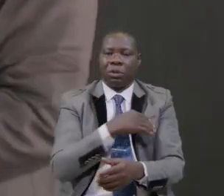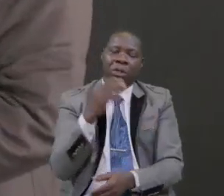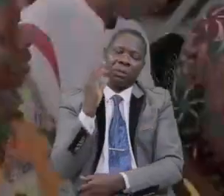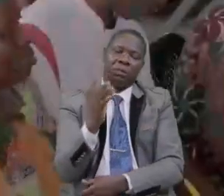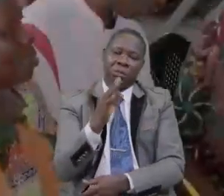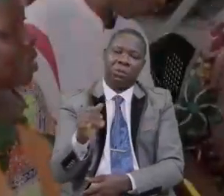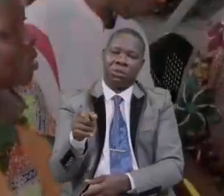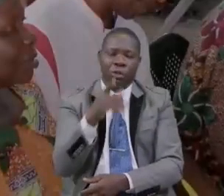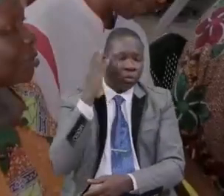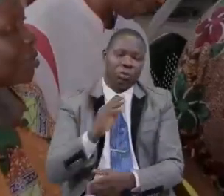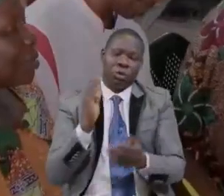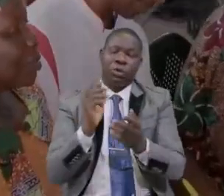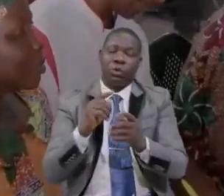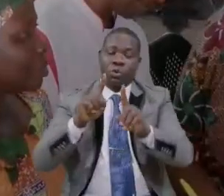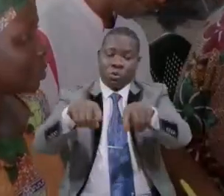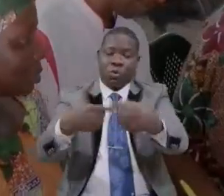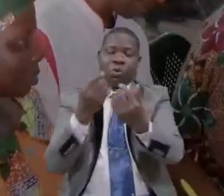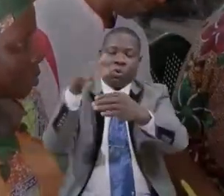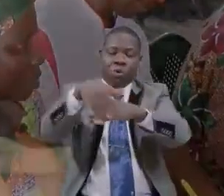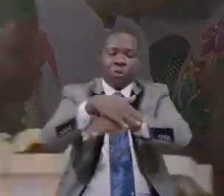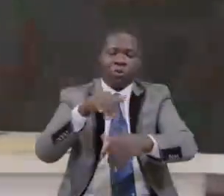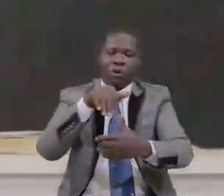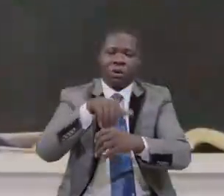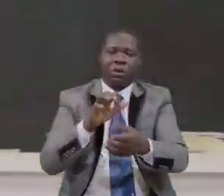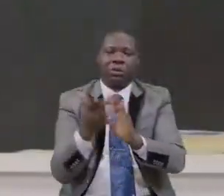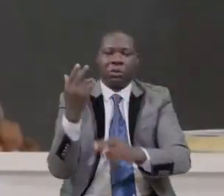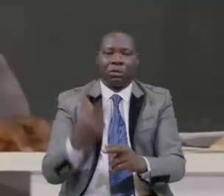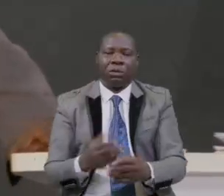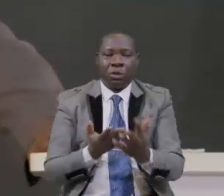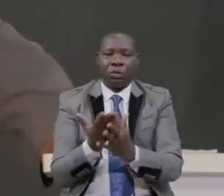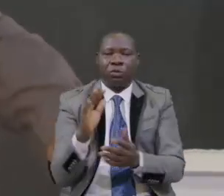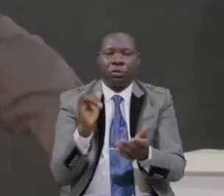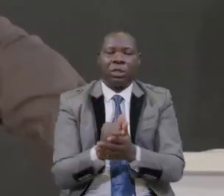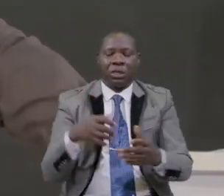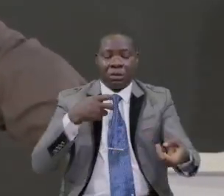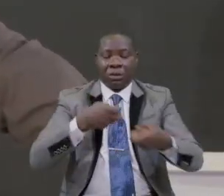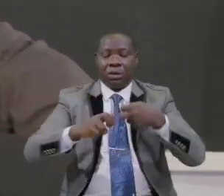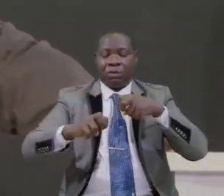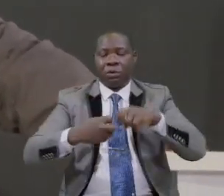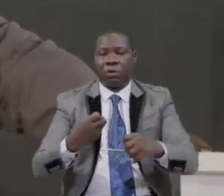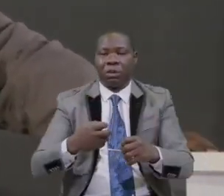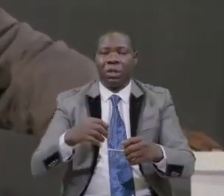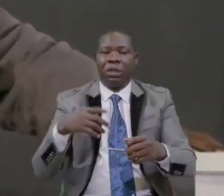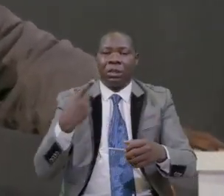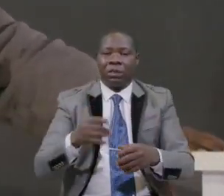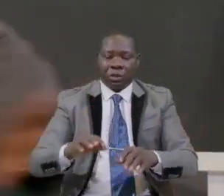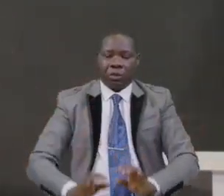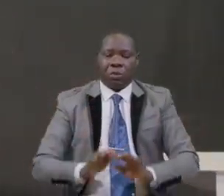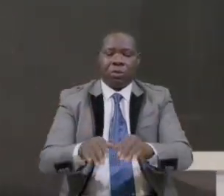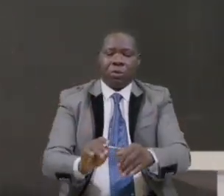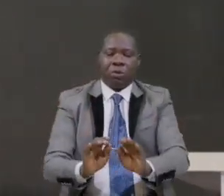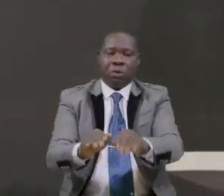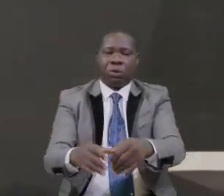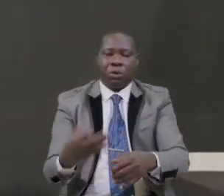over. Yeah. Through that difficulty, the ocean of problems